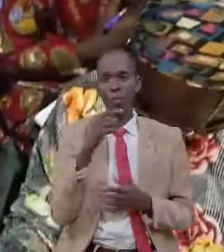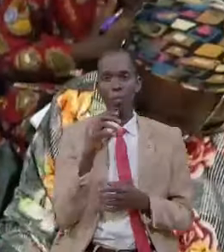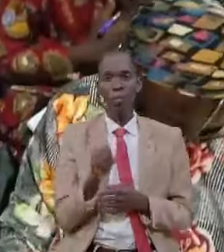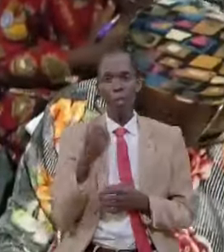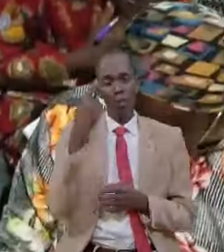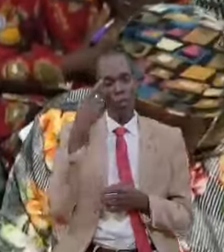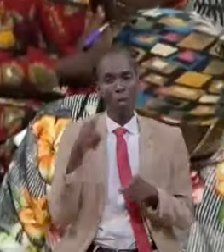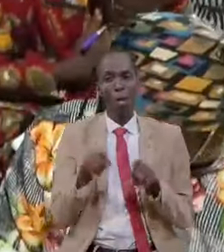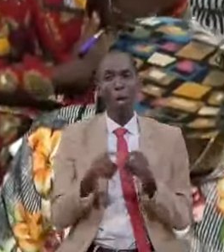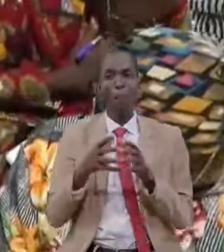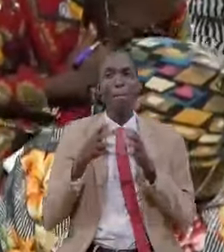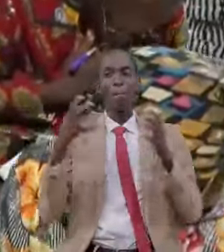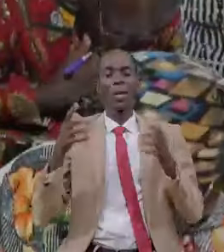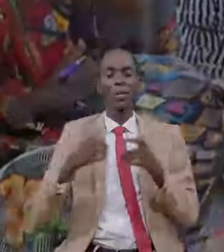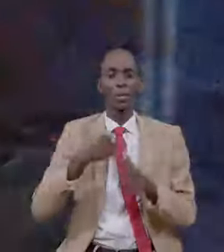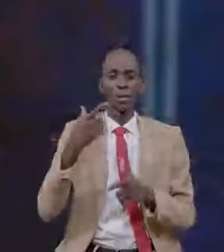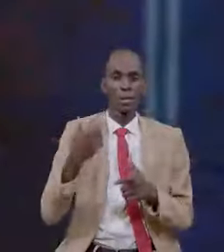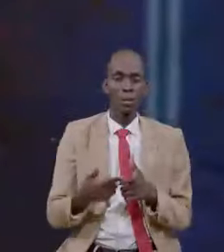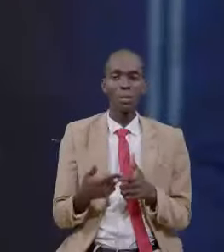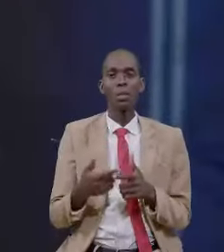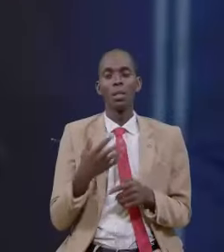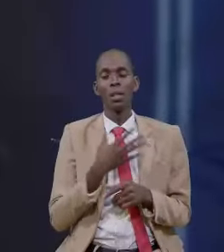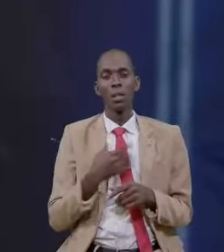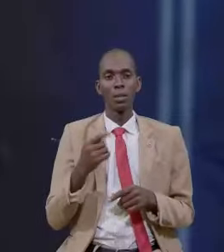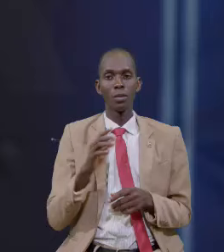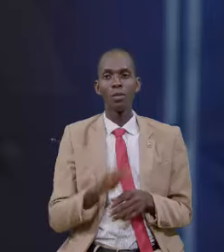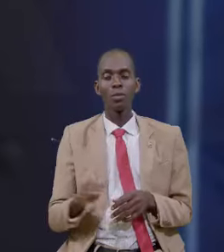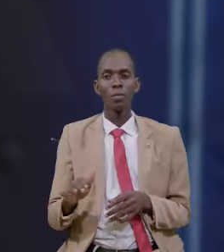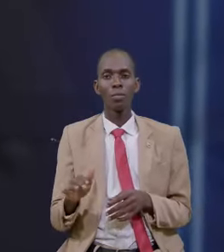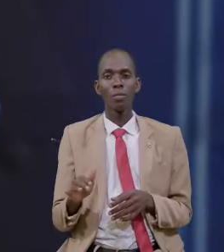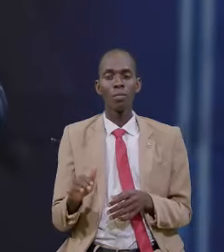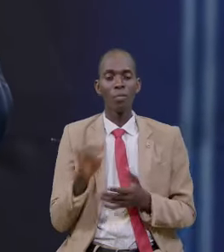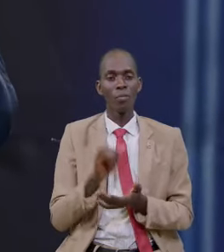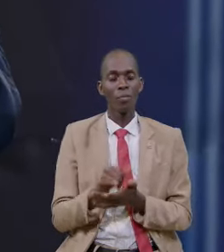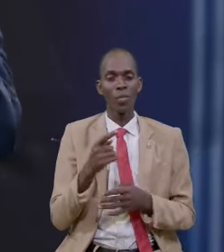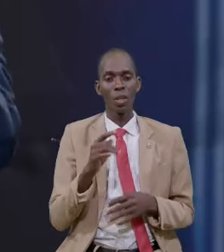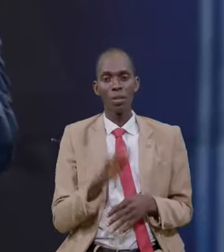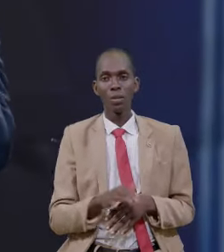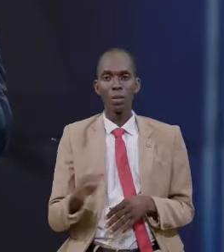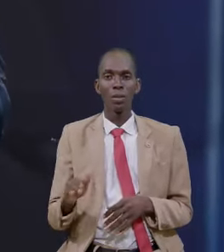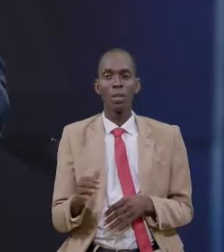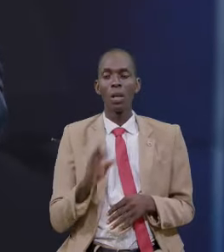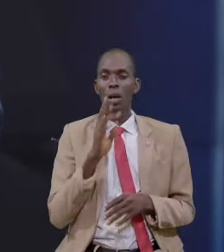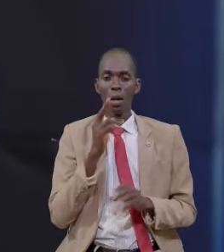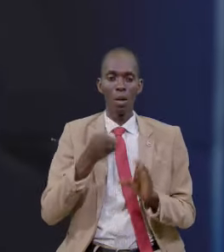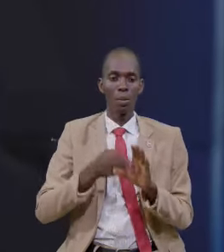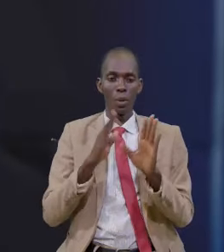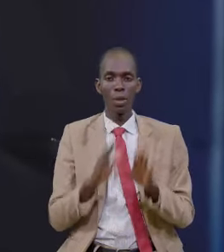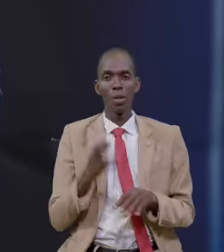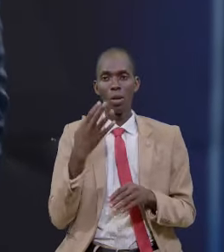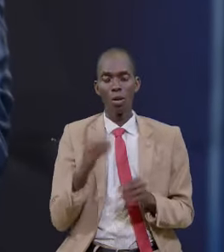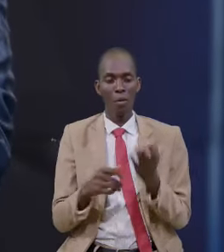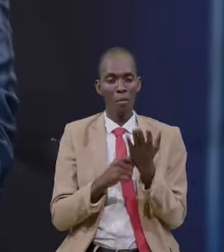much then and the children, that the children are partakers of flesh